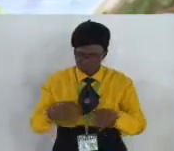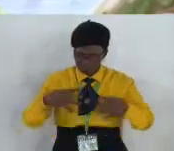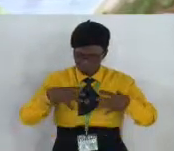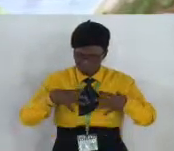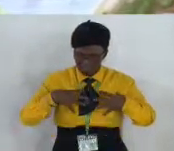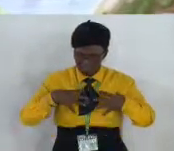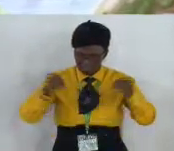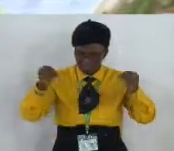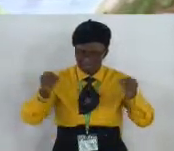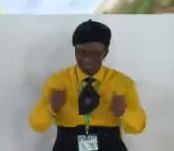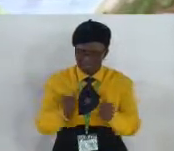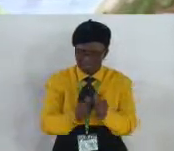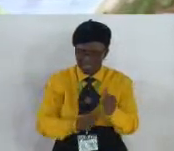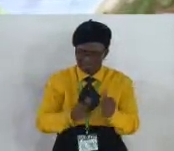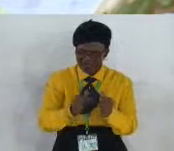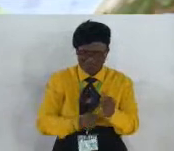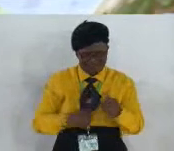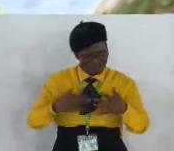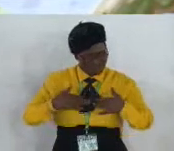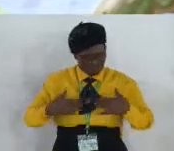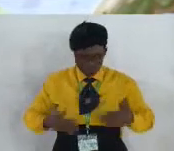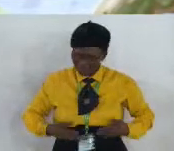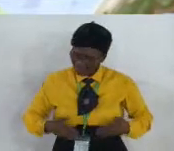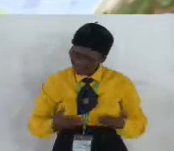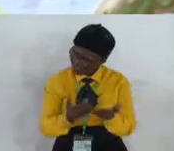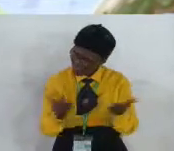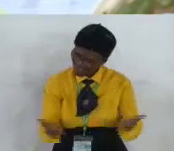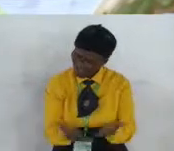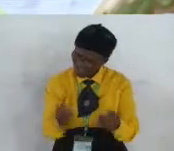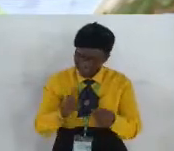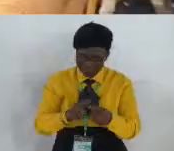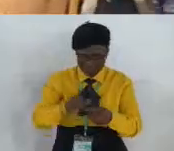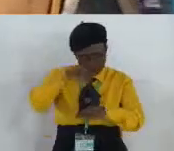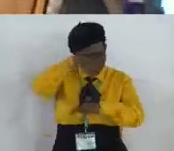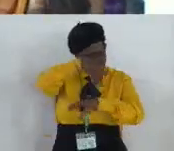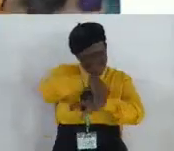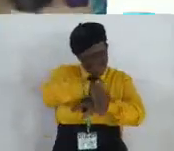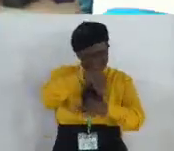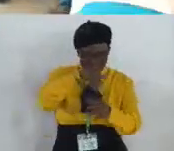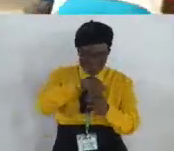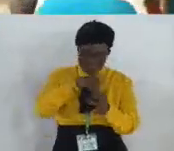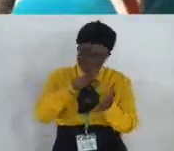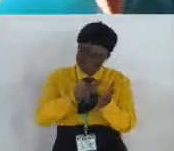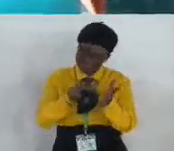Heal everybody here tonight in Jesus'